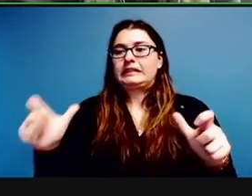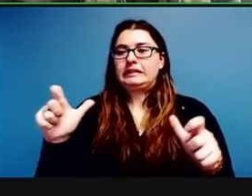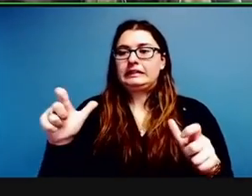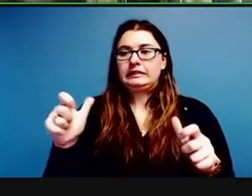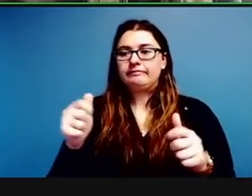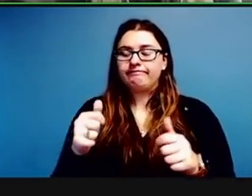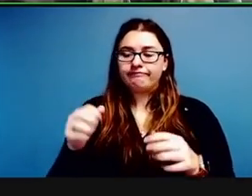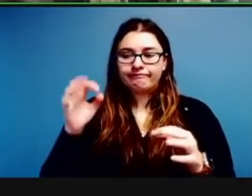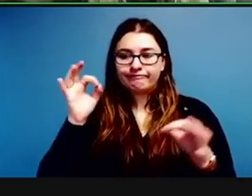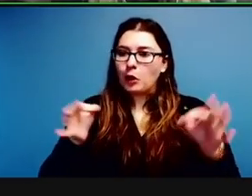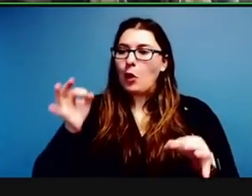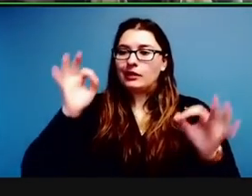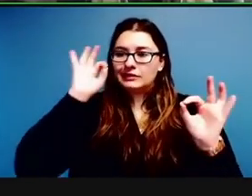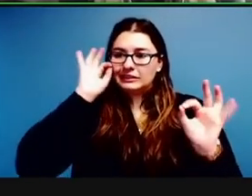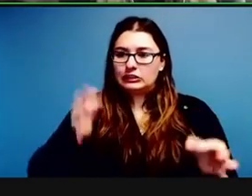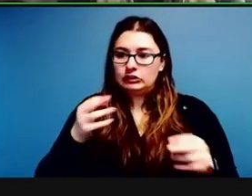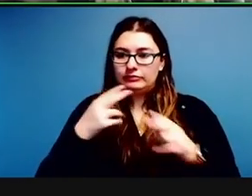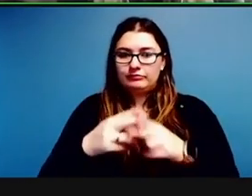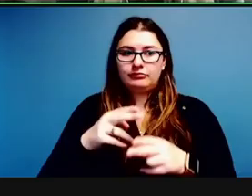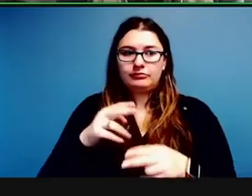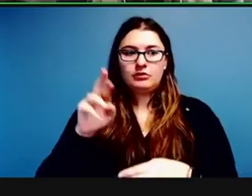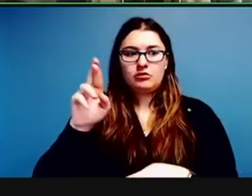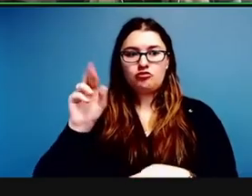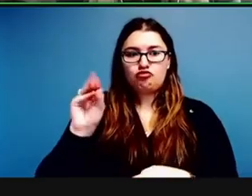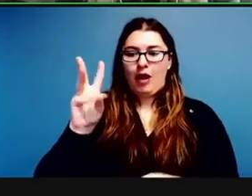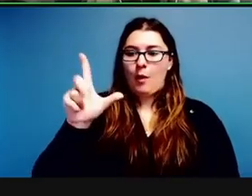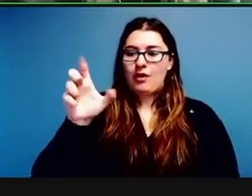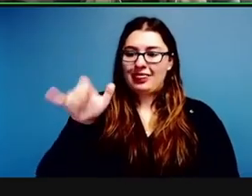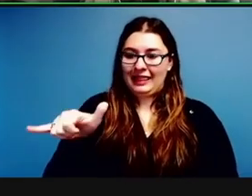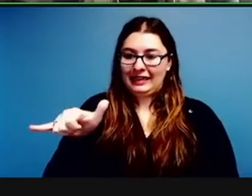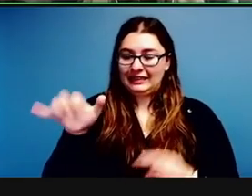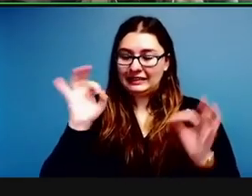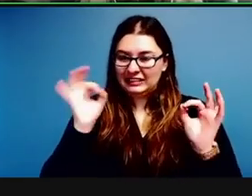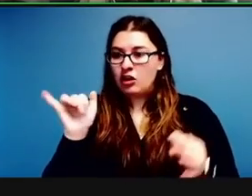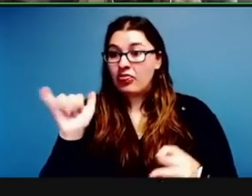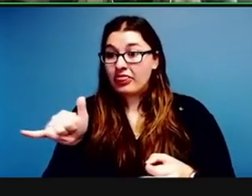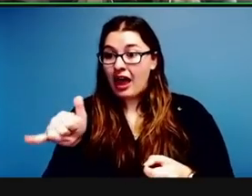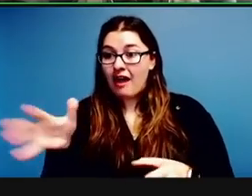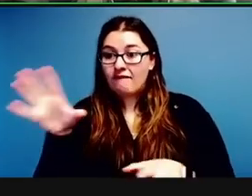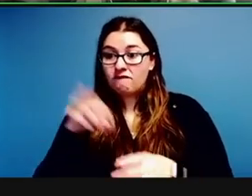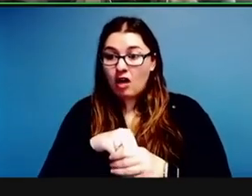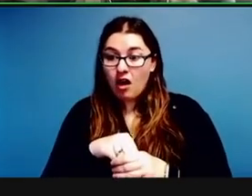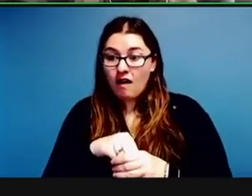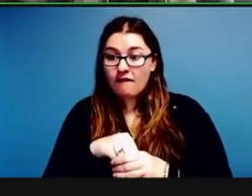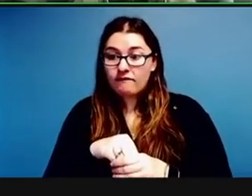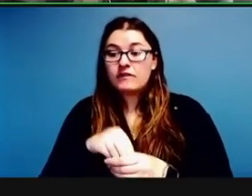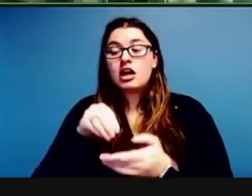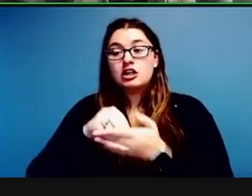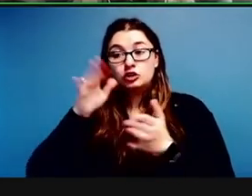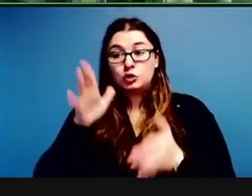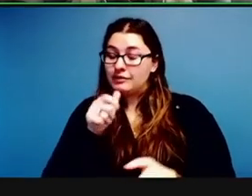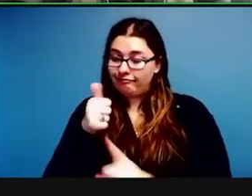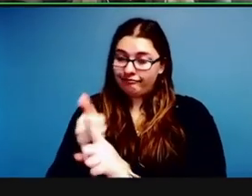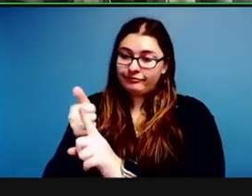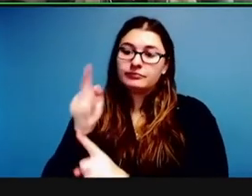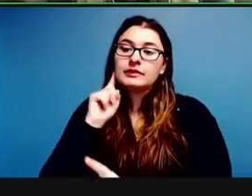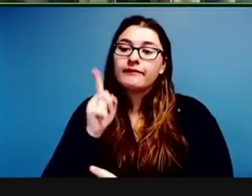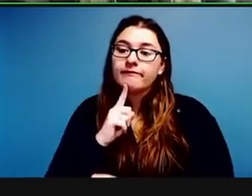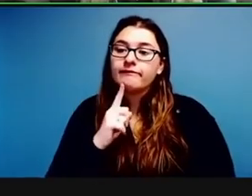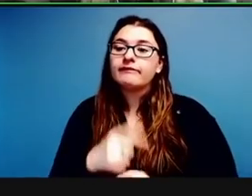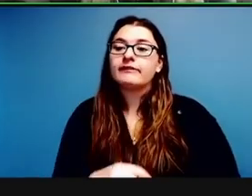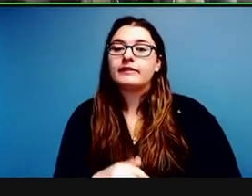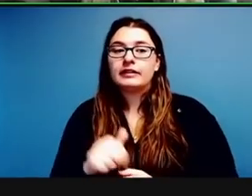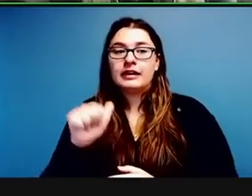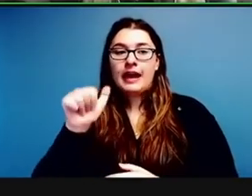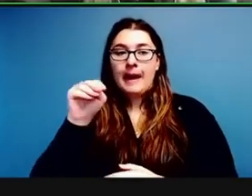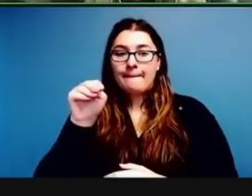Court decision called the Rowley decision, and that actually involved a student who was deaf.